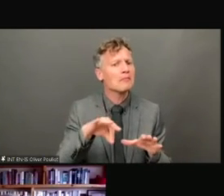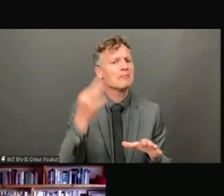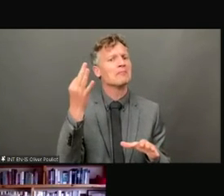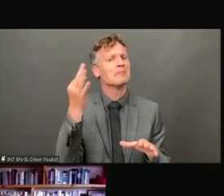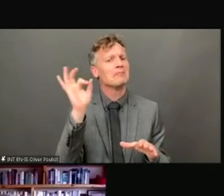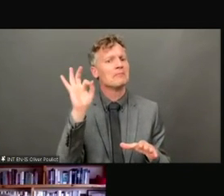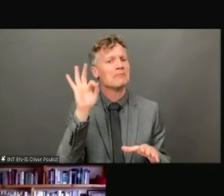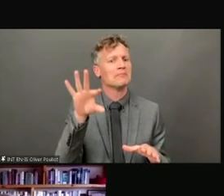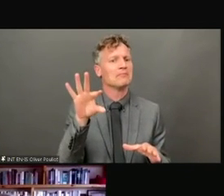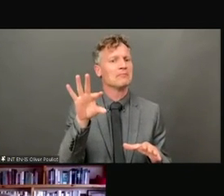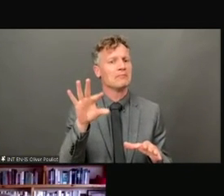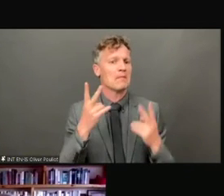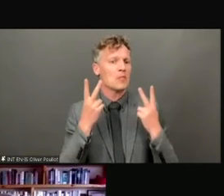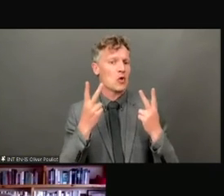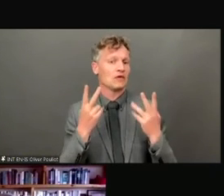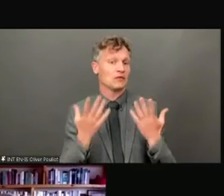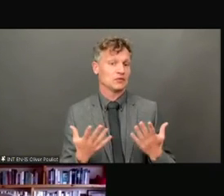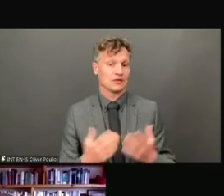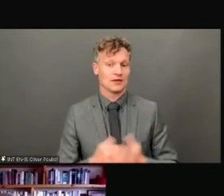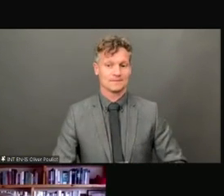with Claudia.